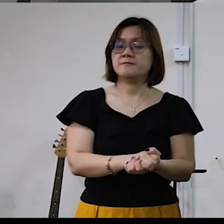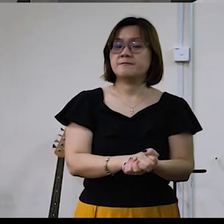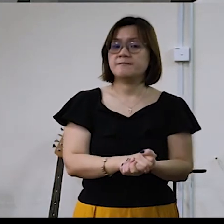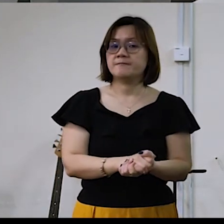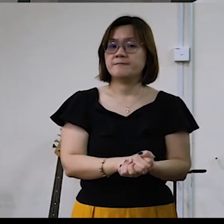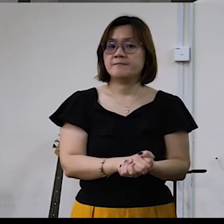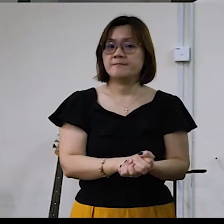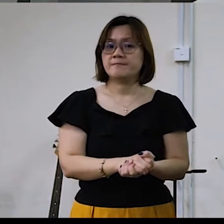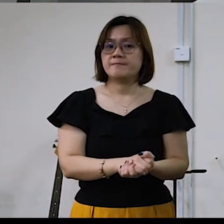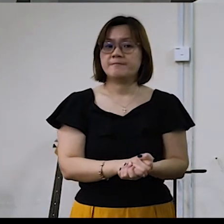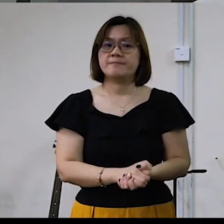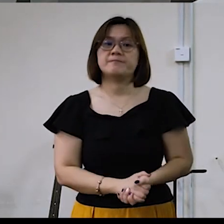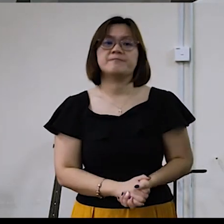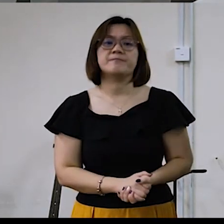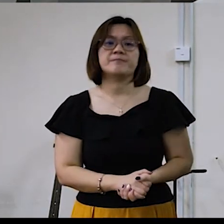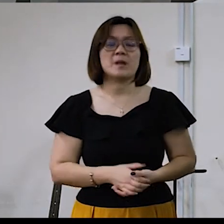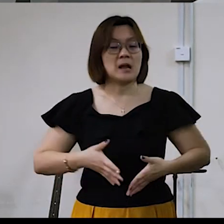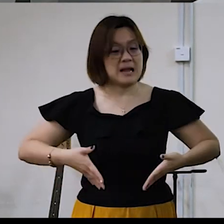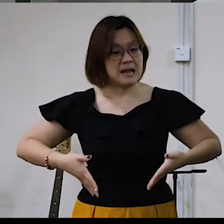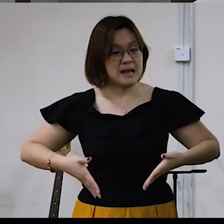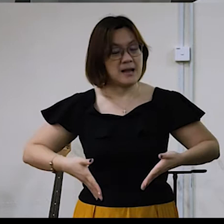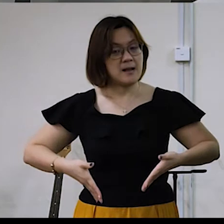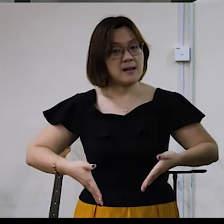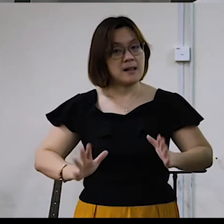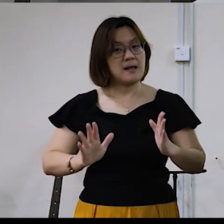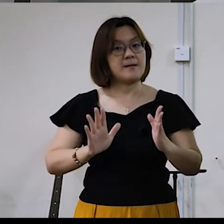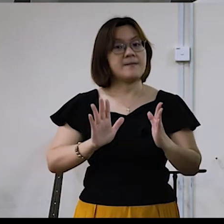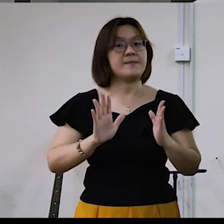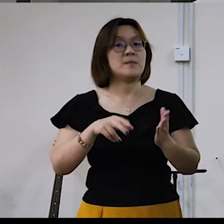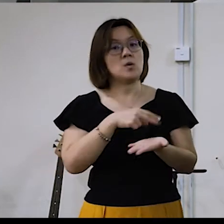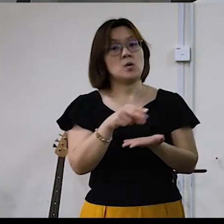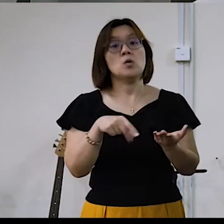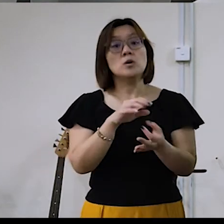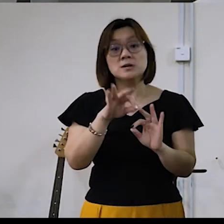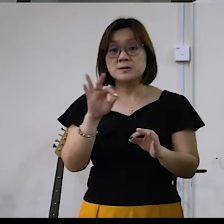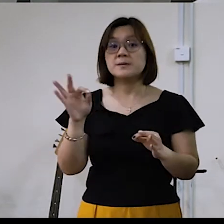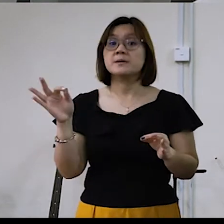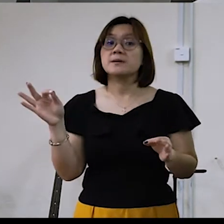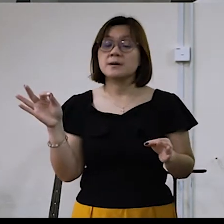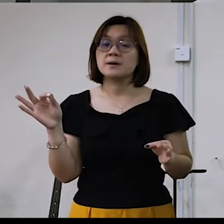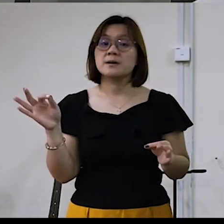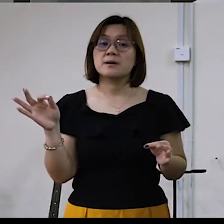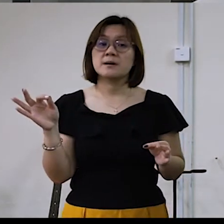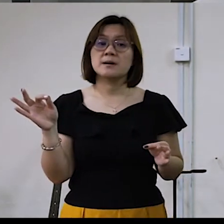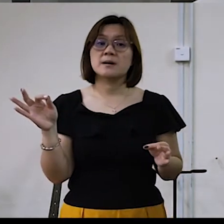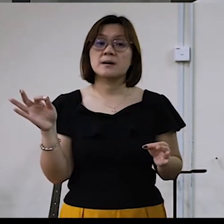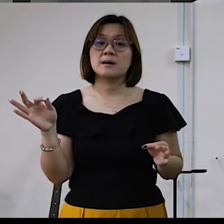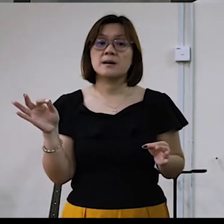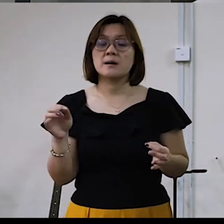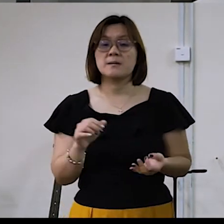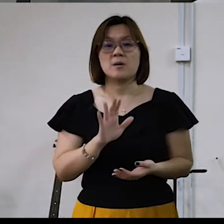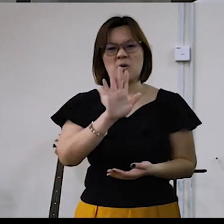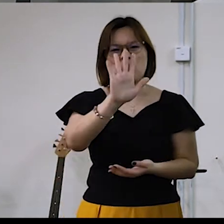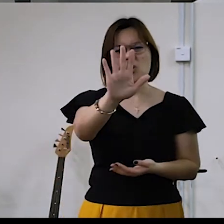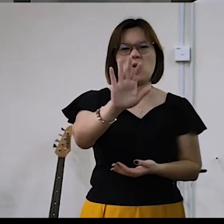Allow the Holy Spirit to be your very best friend. And when you speak in